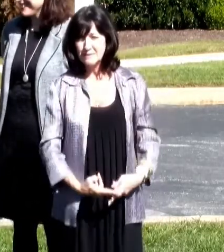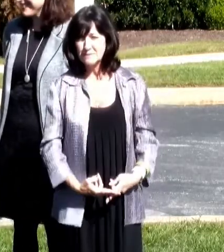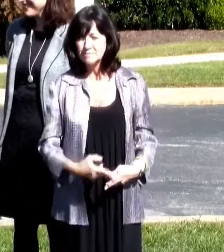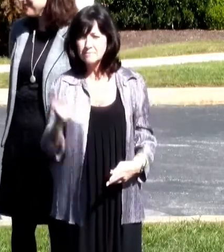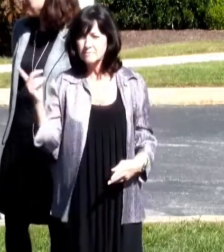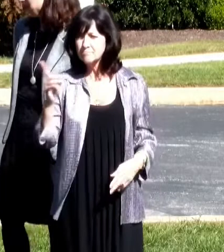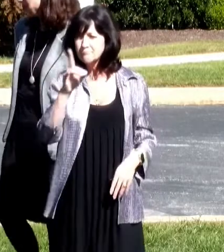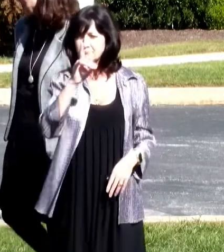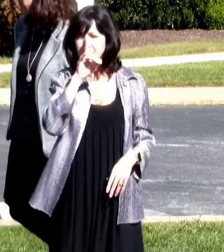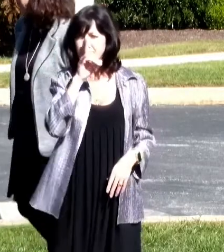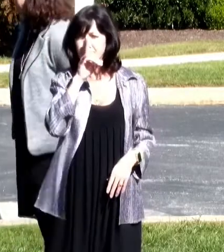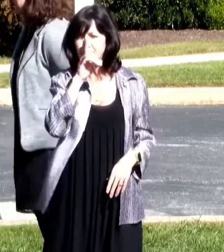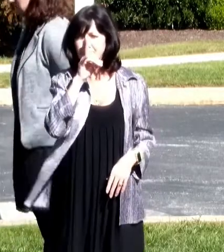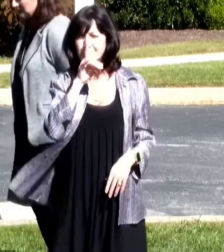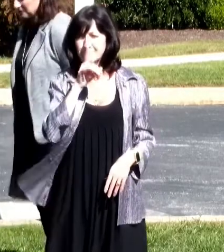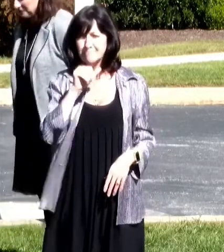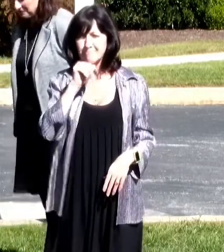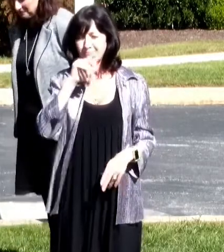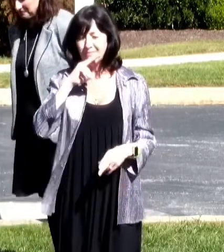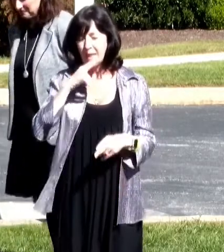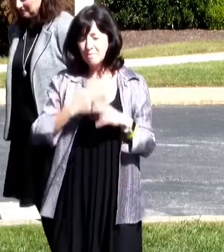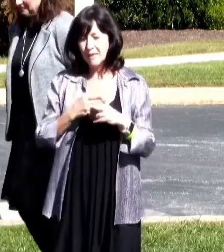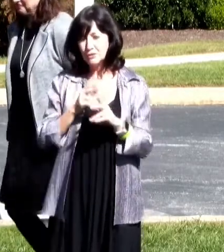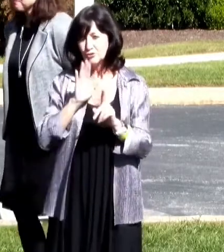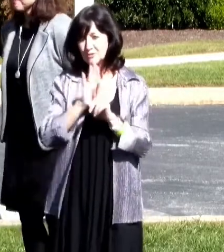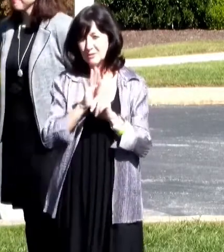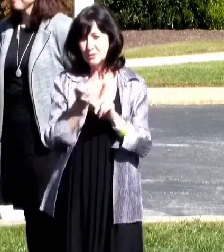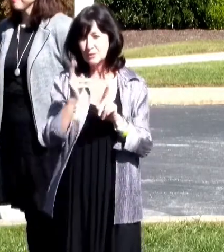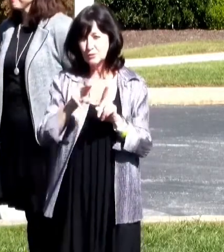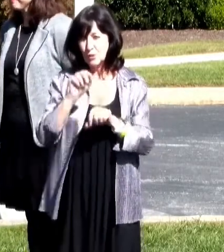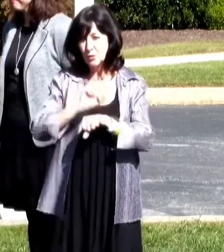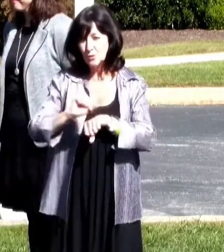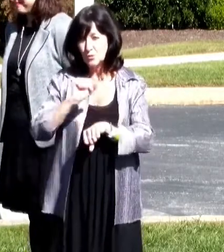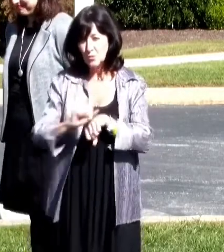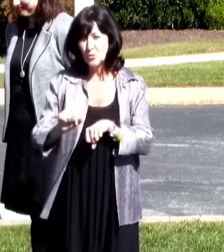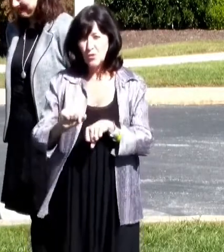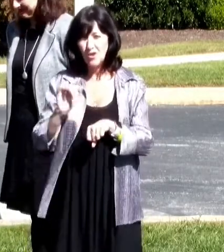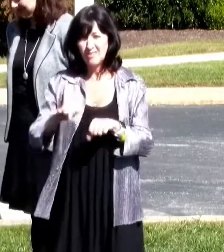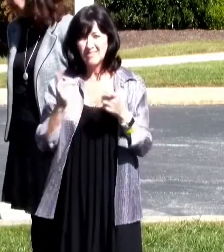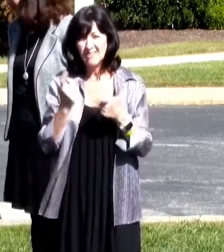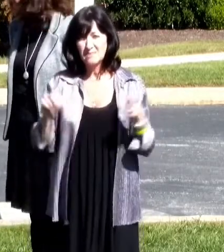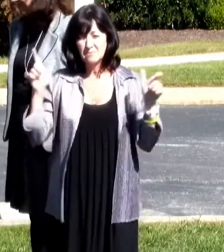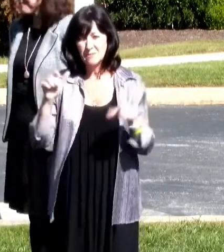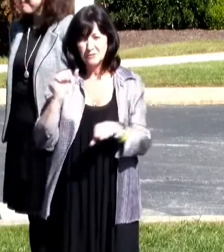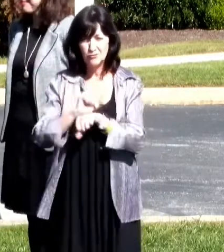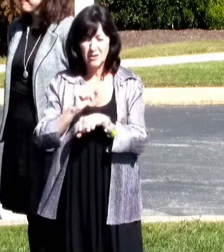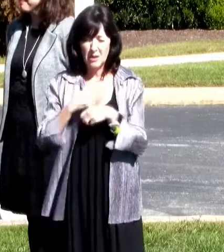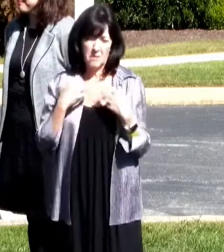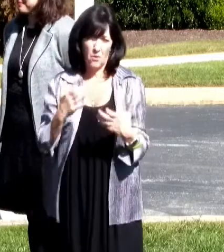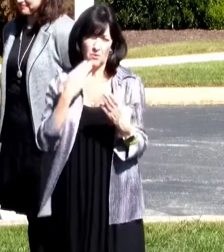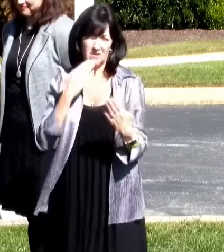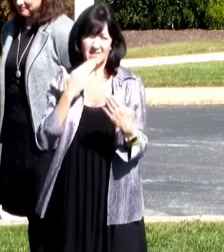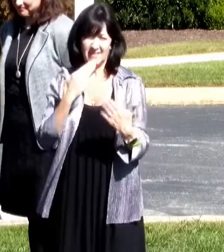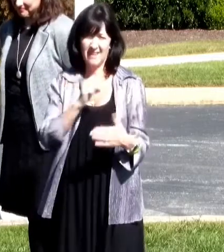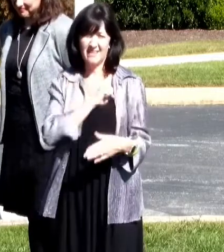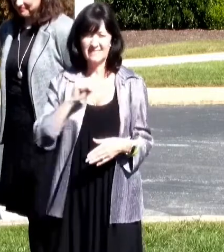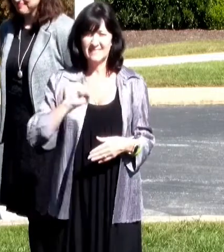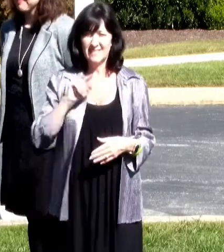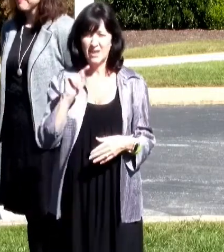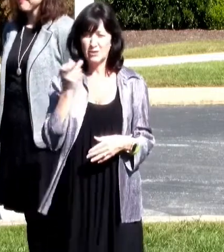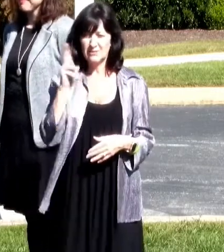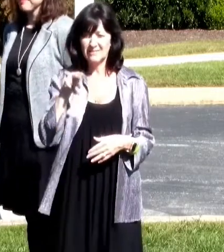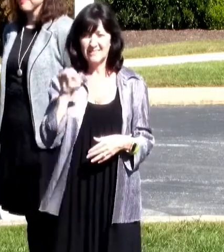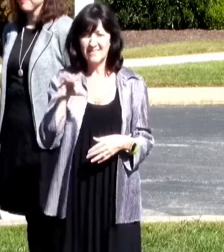not mention his own efforts, which were monumental, and I want to thank Senator Townsend again. And